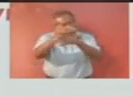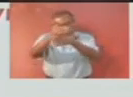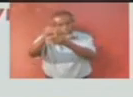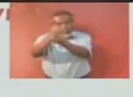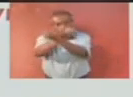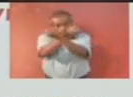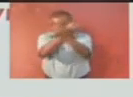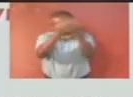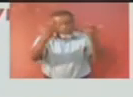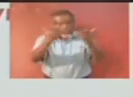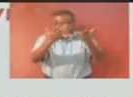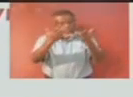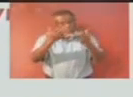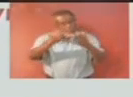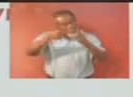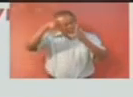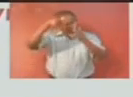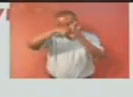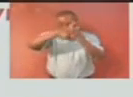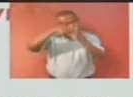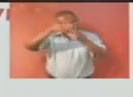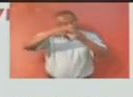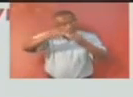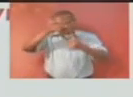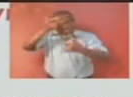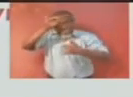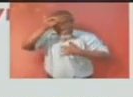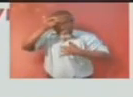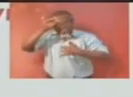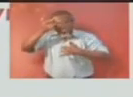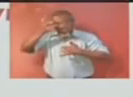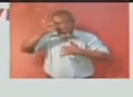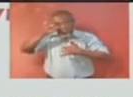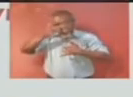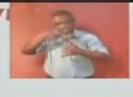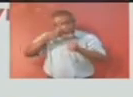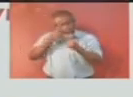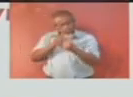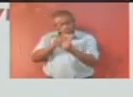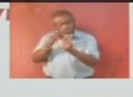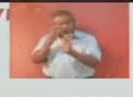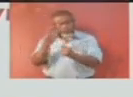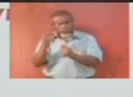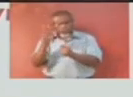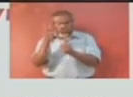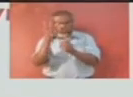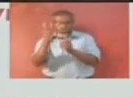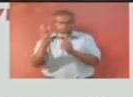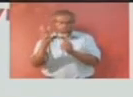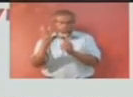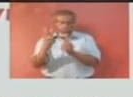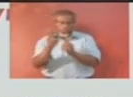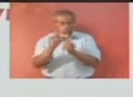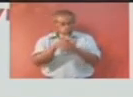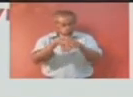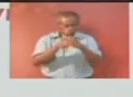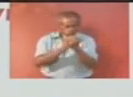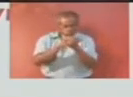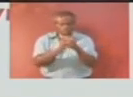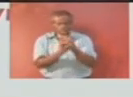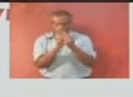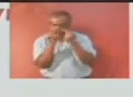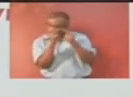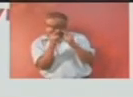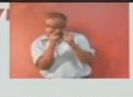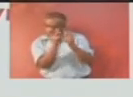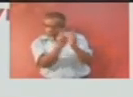again, stay home if you are ill and practice the 3 W's. Wash your hands, watch your distance,